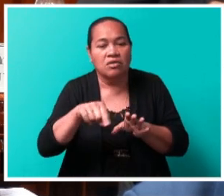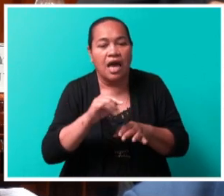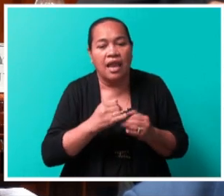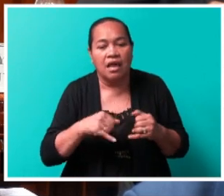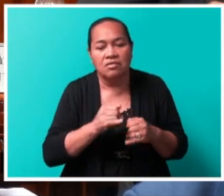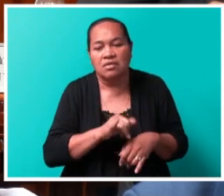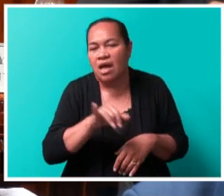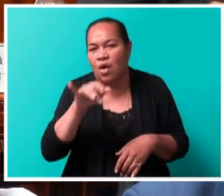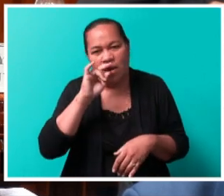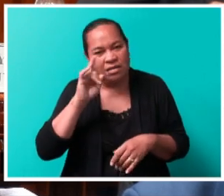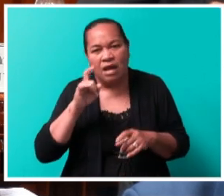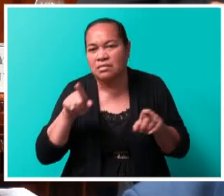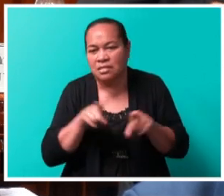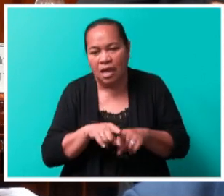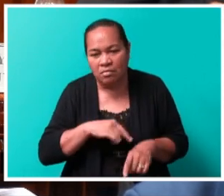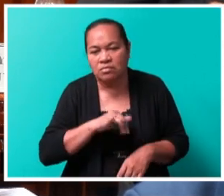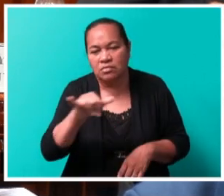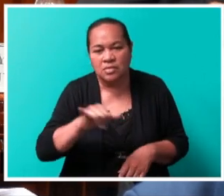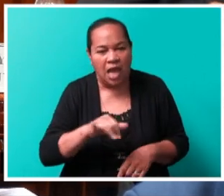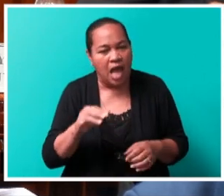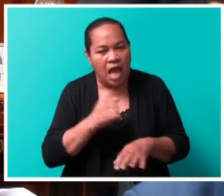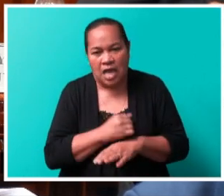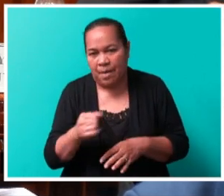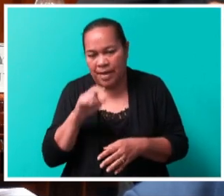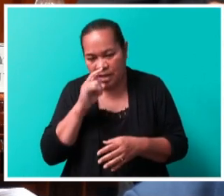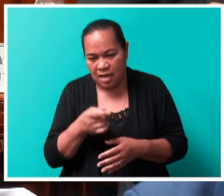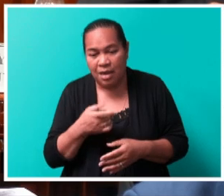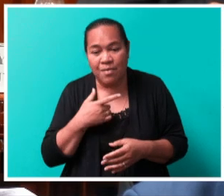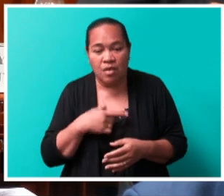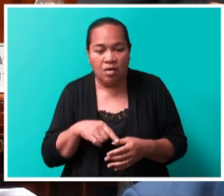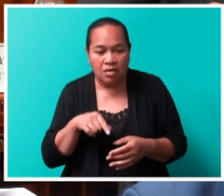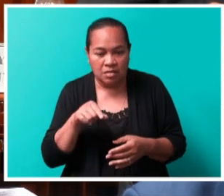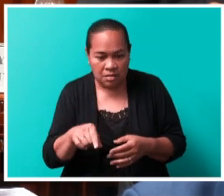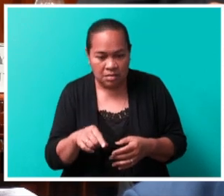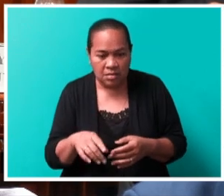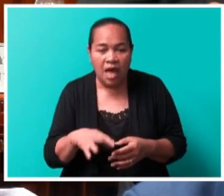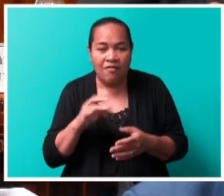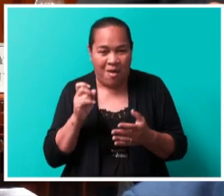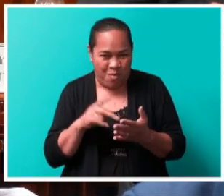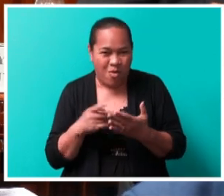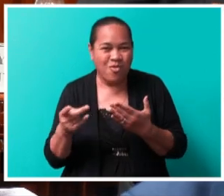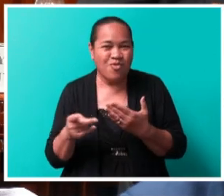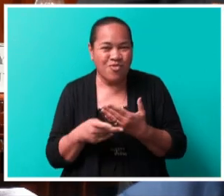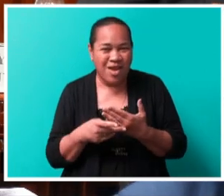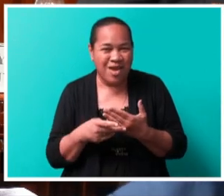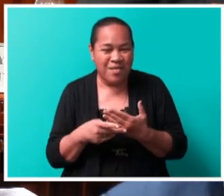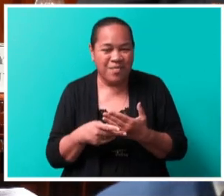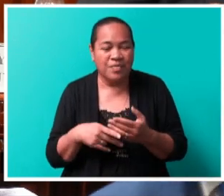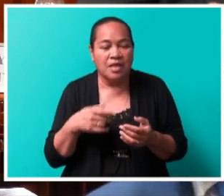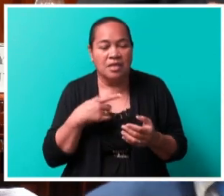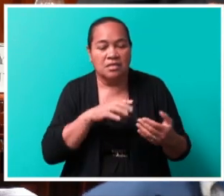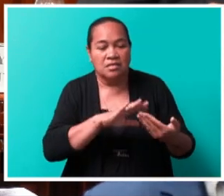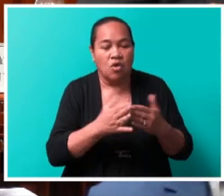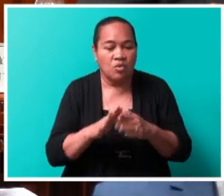be sustained without government support, giving rise to the Domestic Air Subsidy Programme underpinned by a